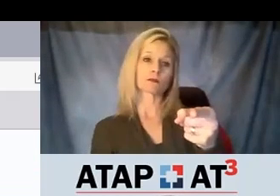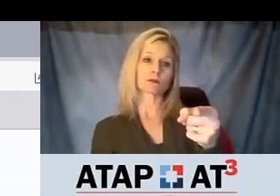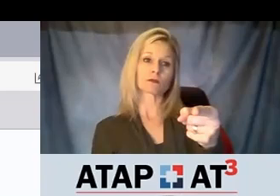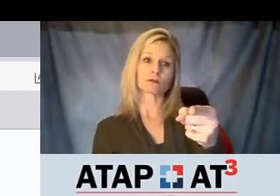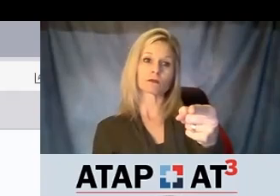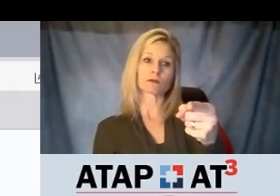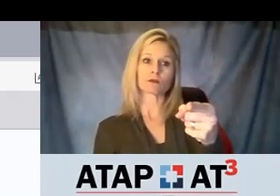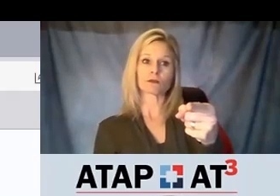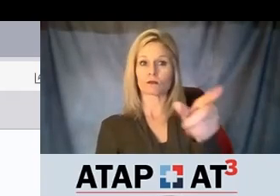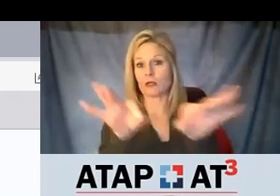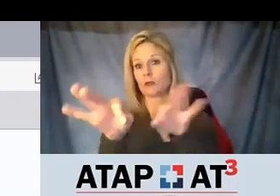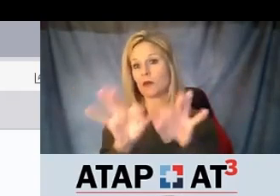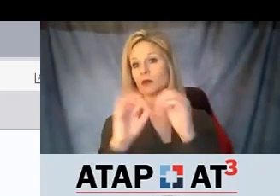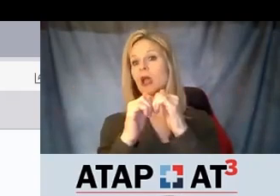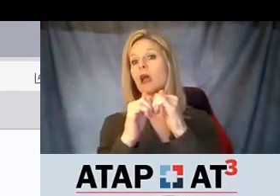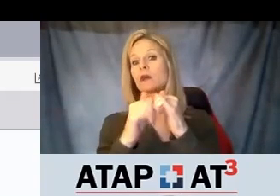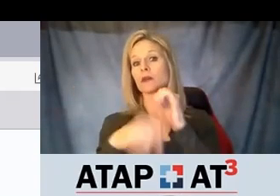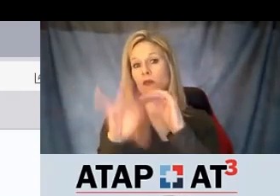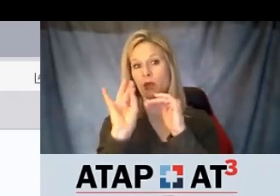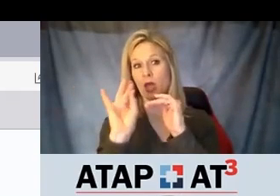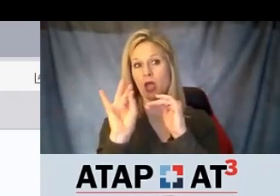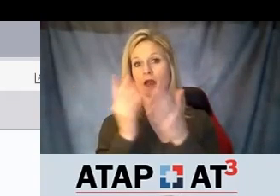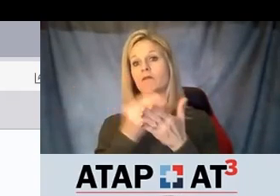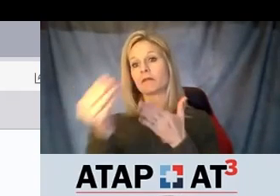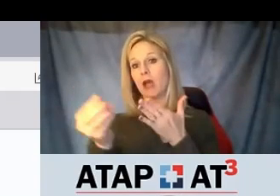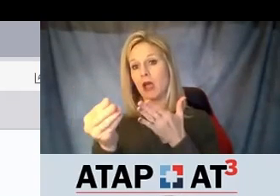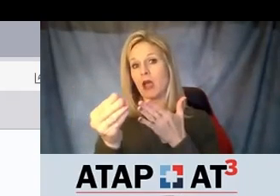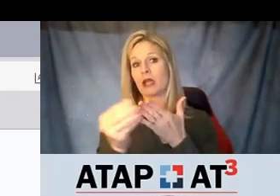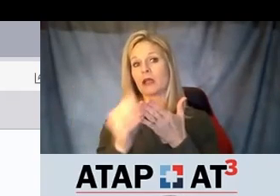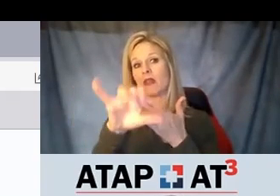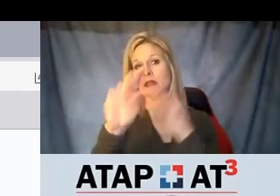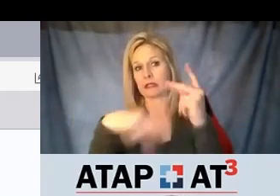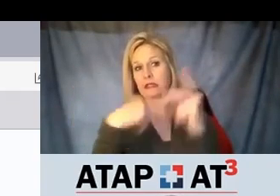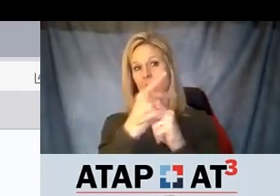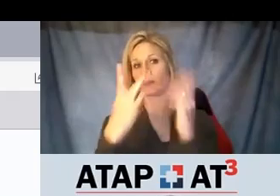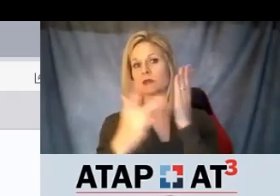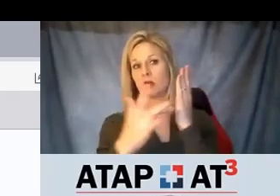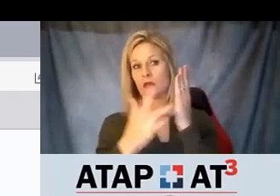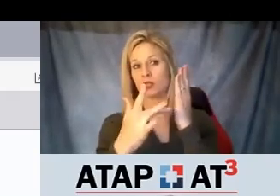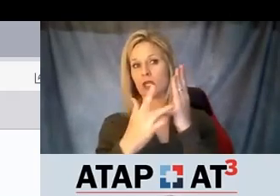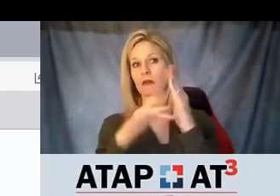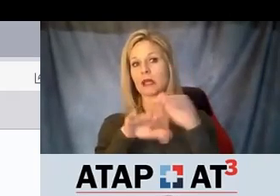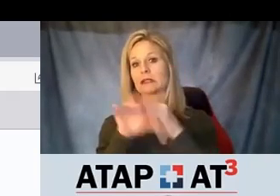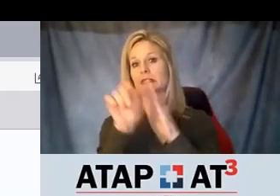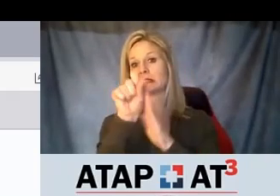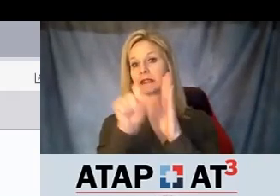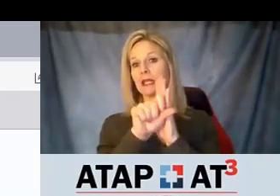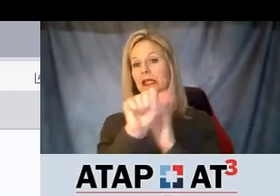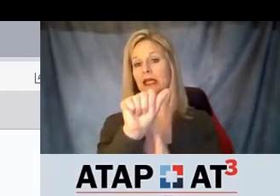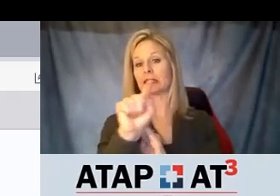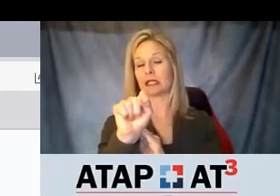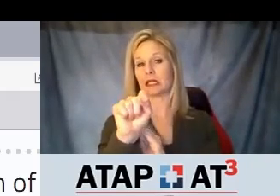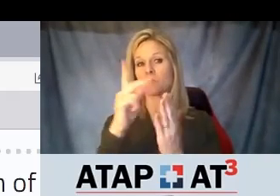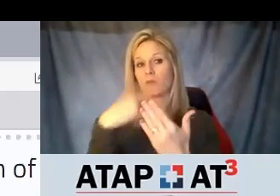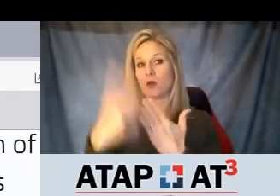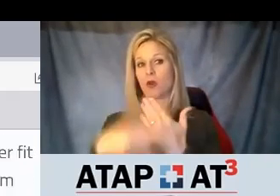Some explanation about how to find and buy assistive technology and accessing state AT programs. You can scroll